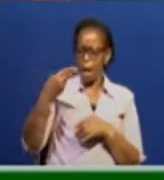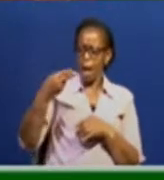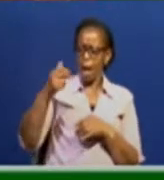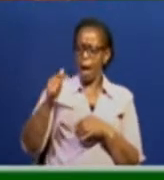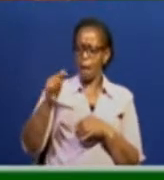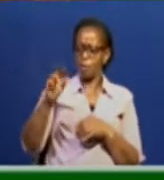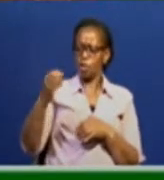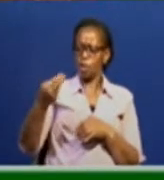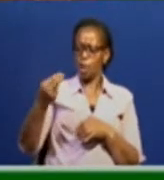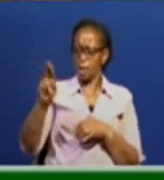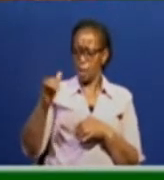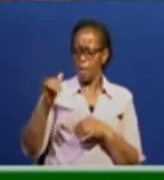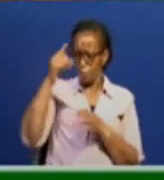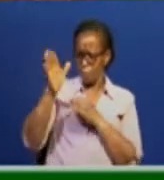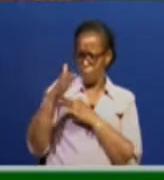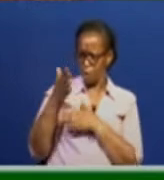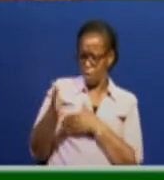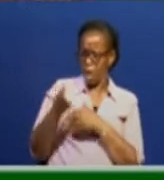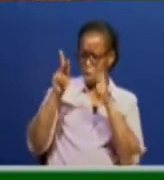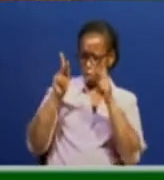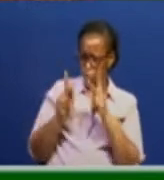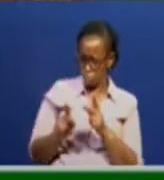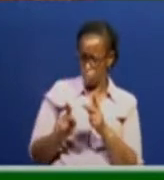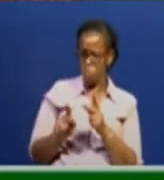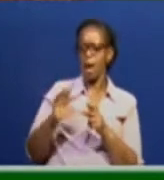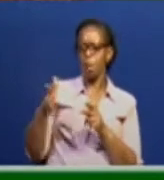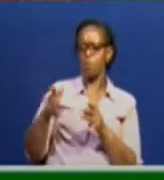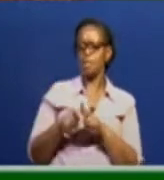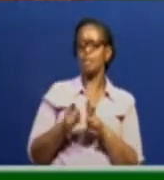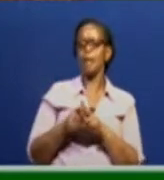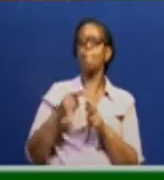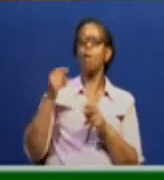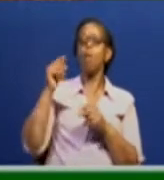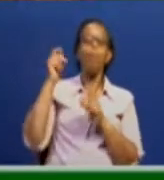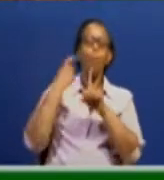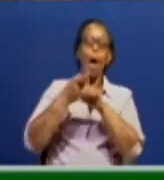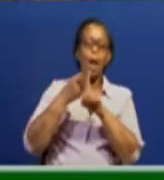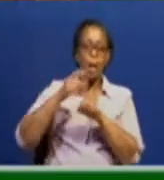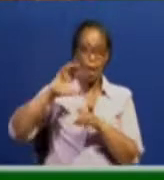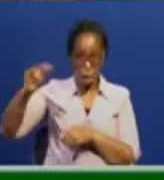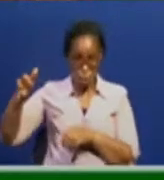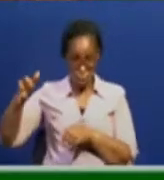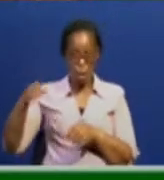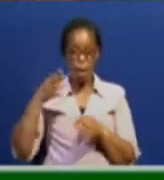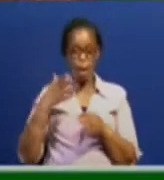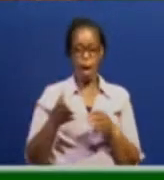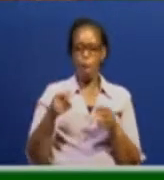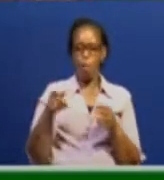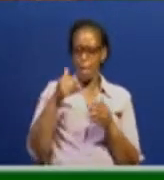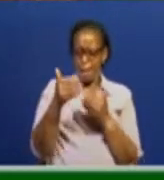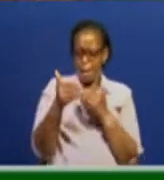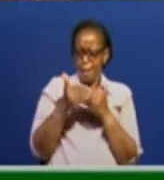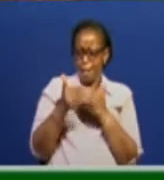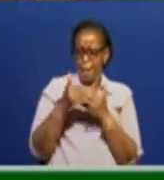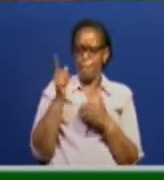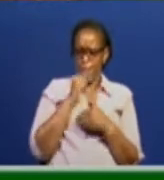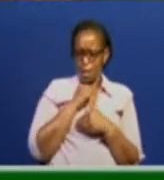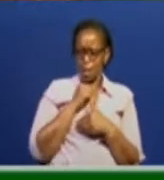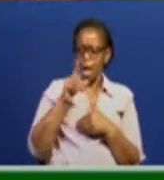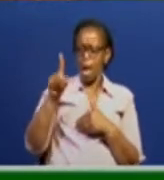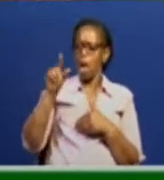Kabonyo in Kisumu County and in Shimoni in Kwale County, and we are in the process of completing